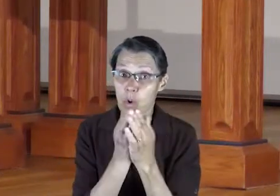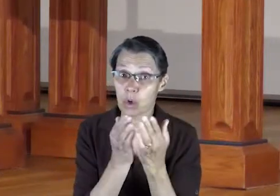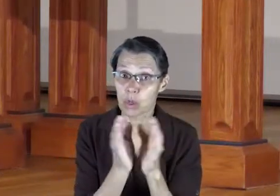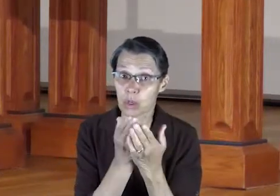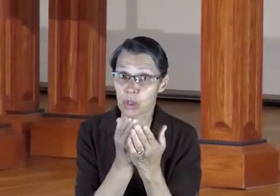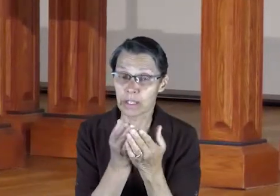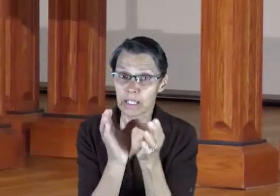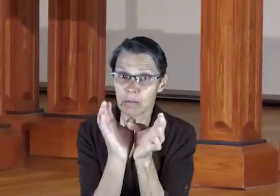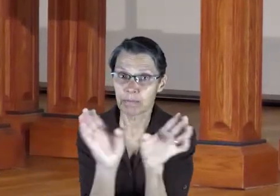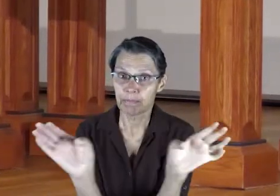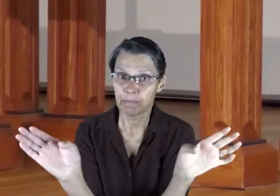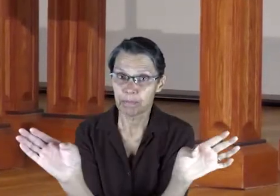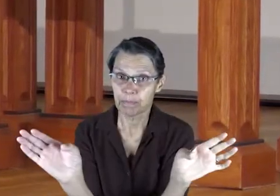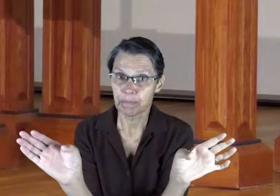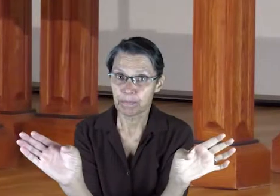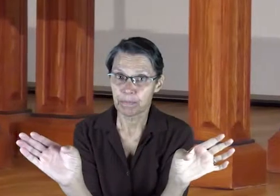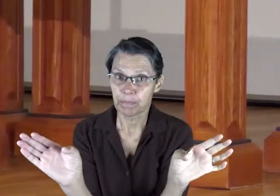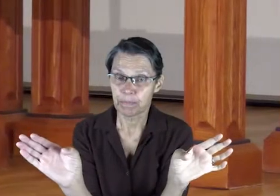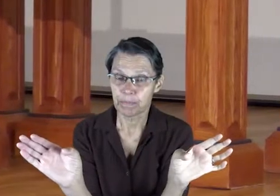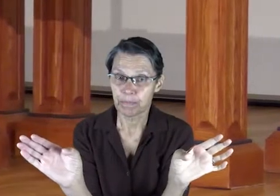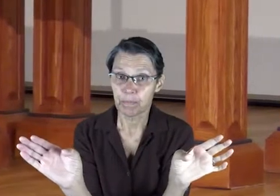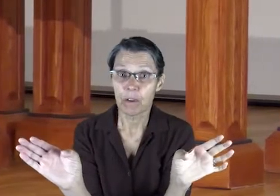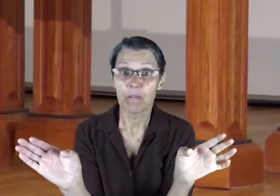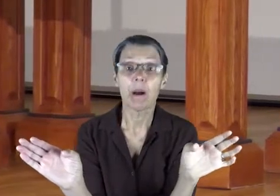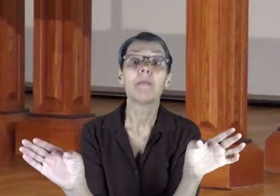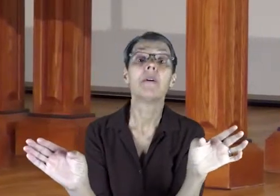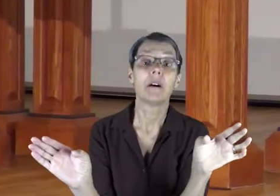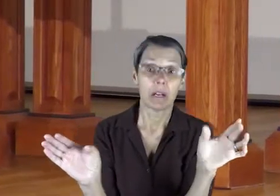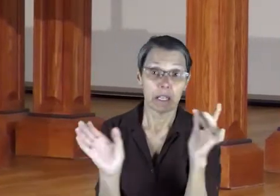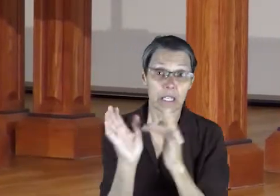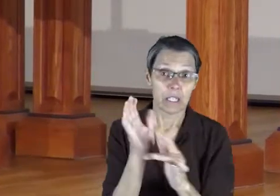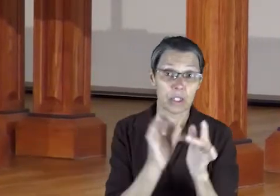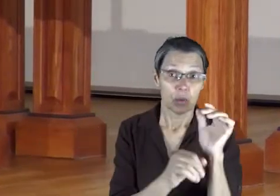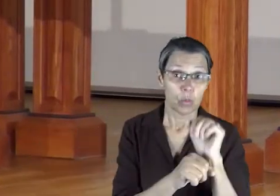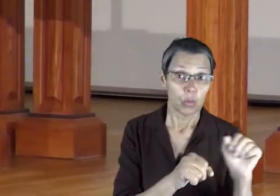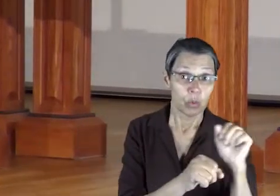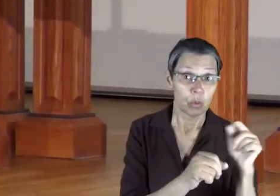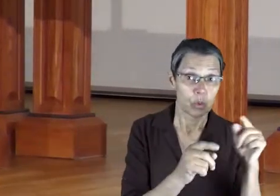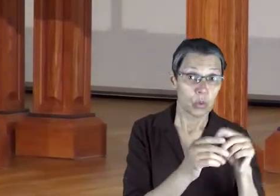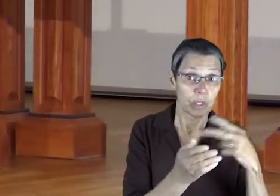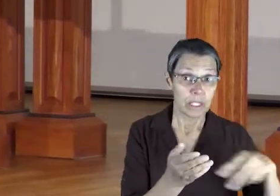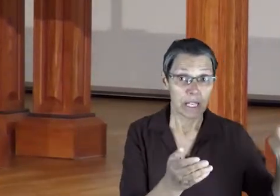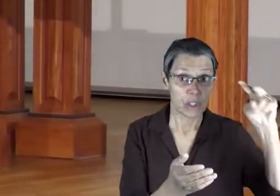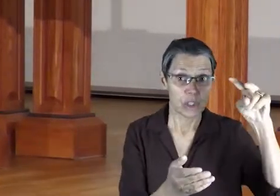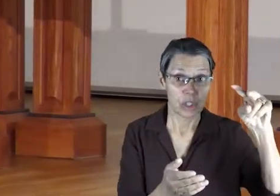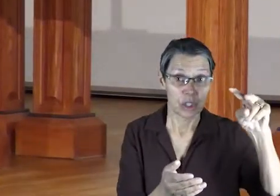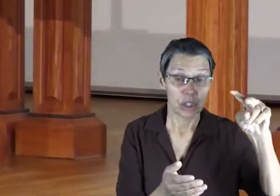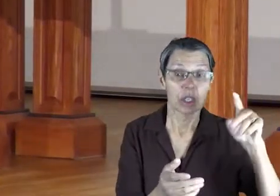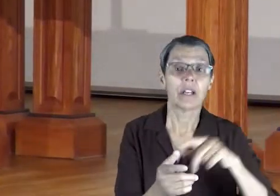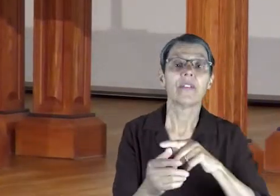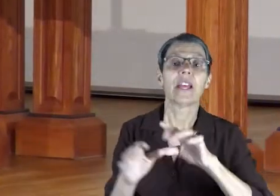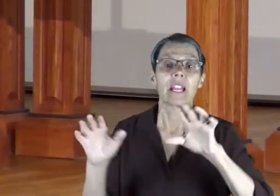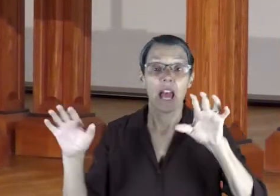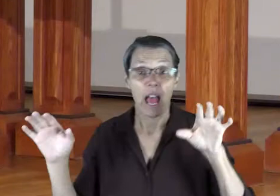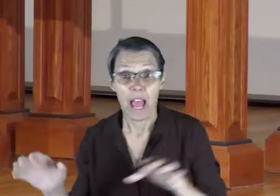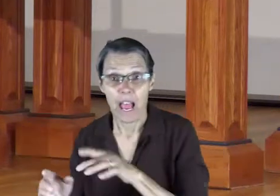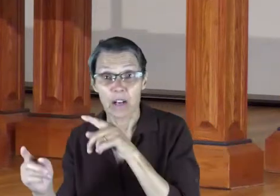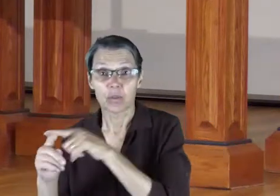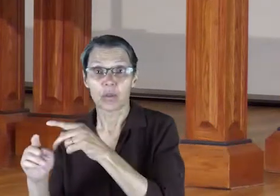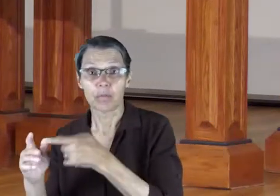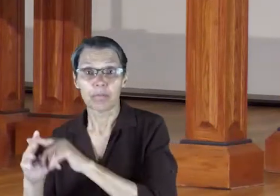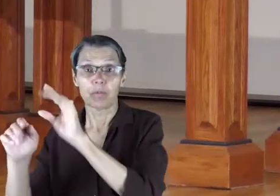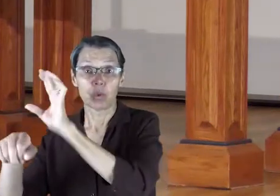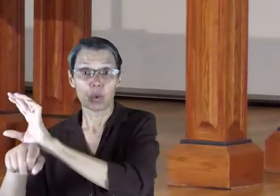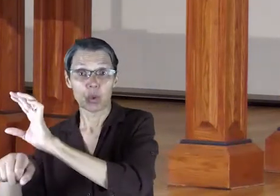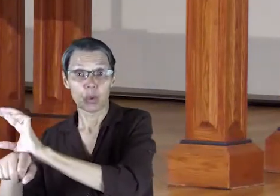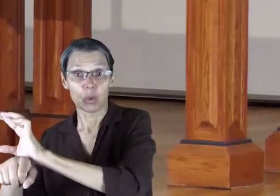who would read from Jesus' birth up through his ascension, and then from his ascension in the Acts of the Apostles to the beginnings of the church. But this one